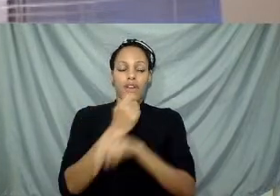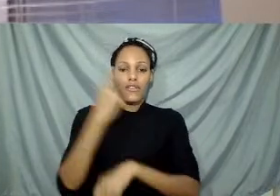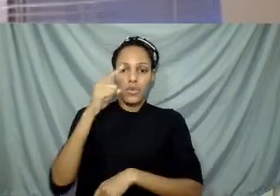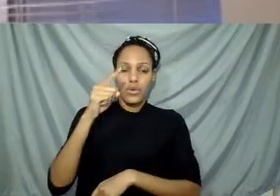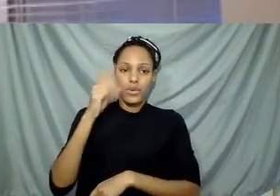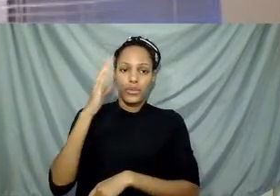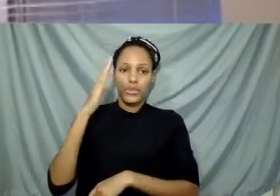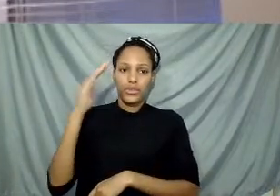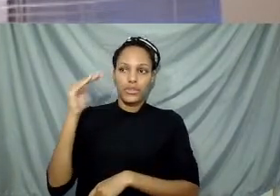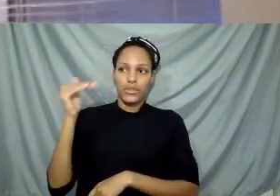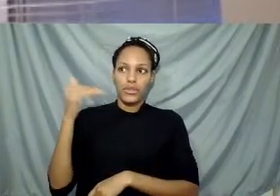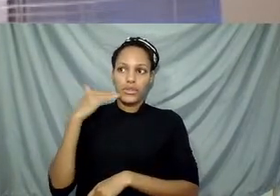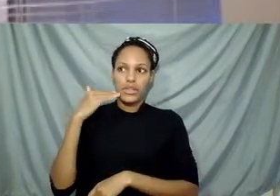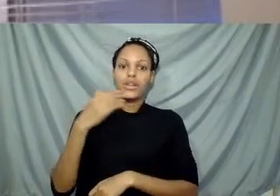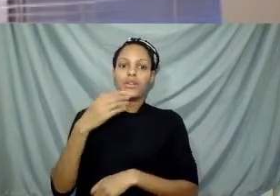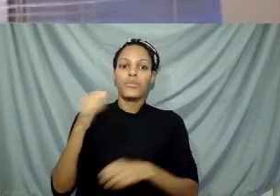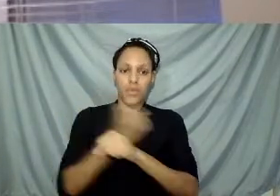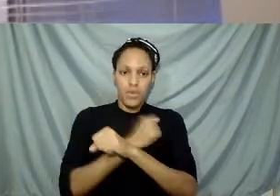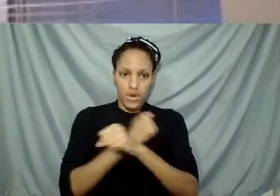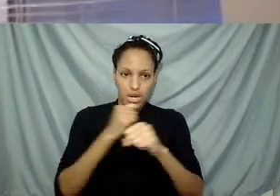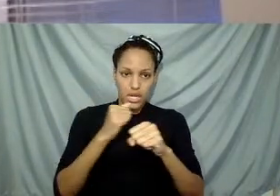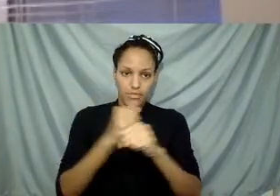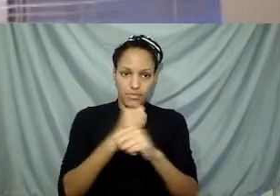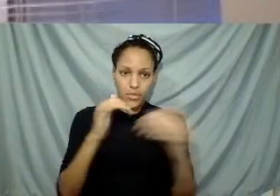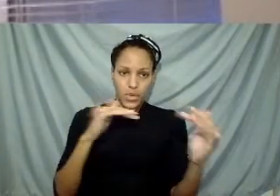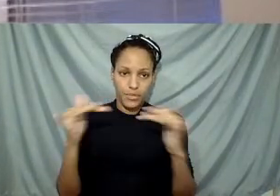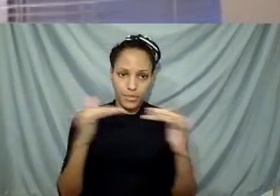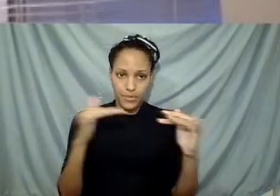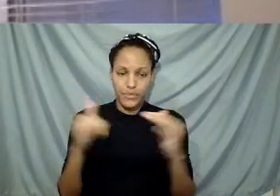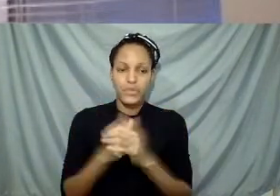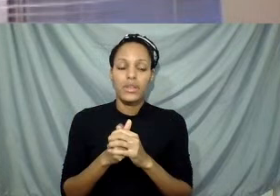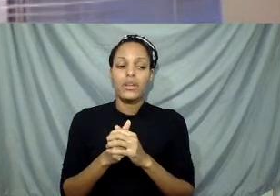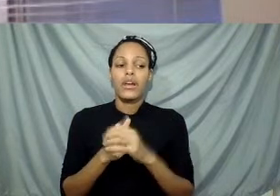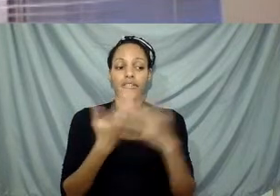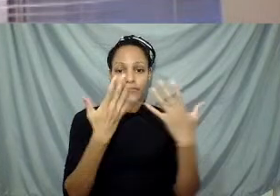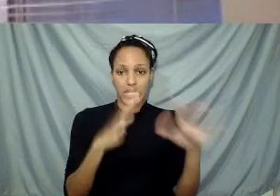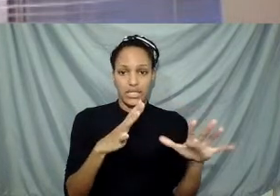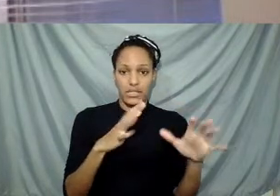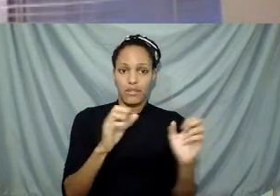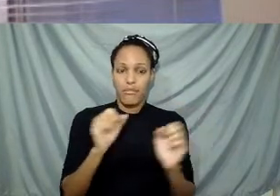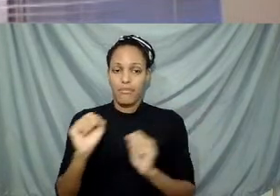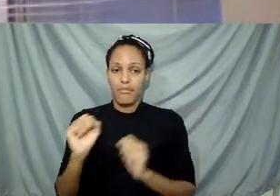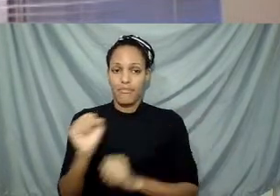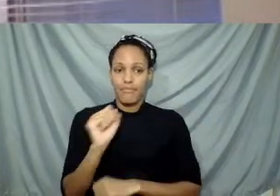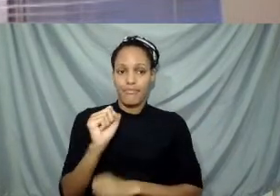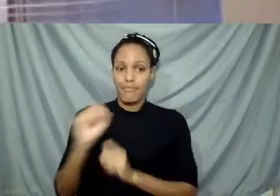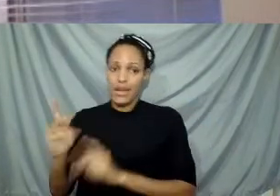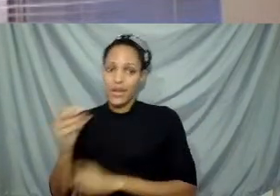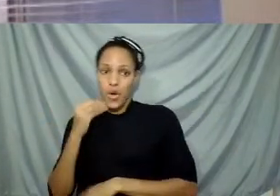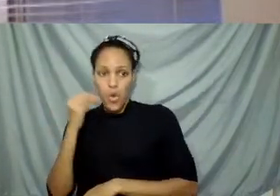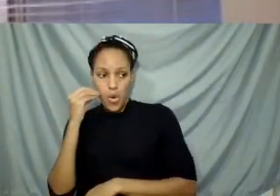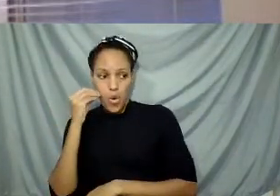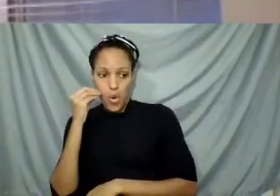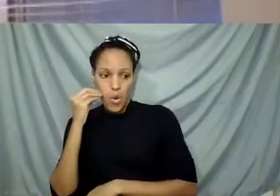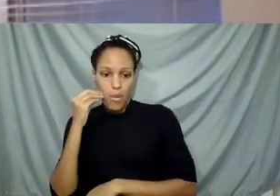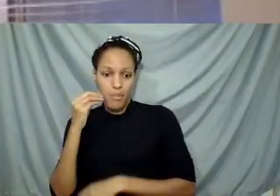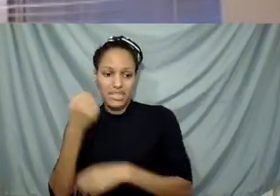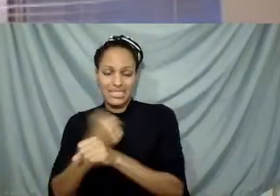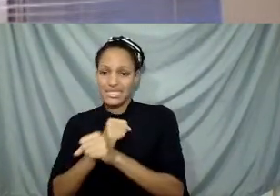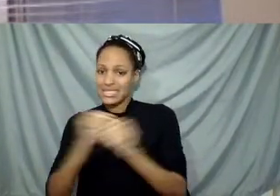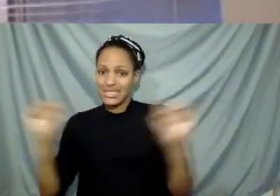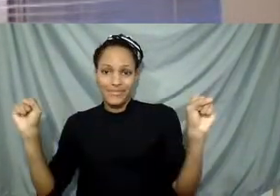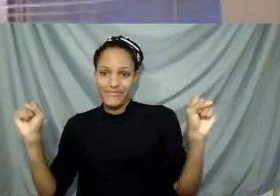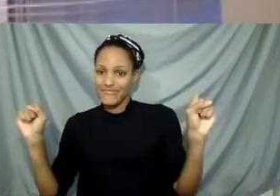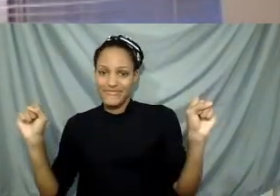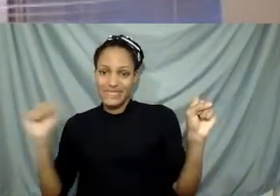War. And after coming home from the Korean War and not having liberation after defending